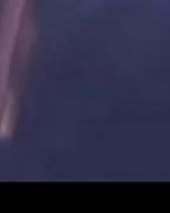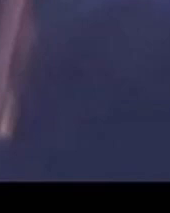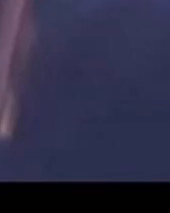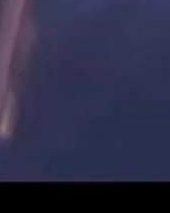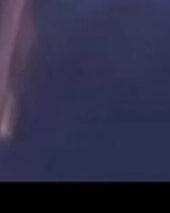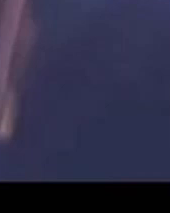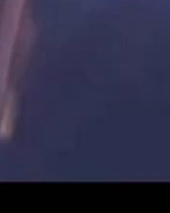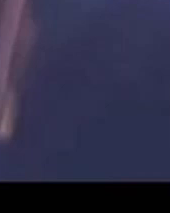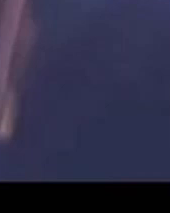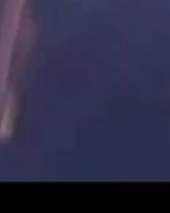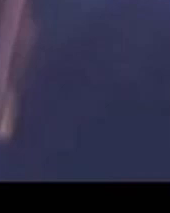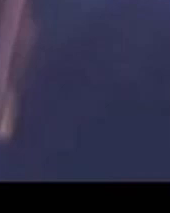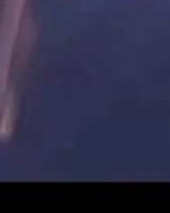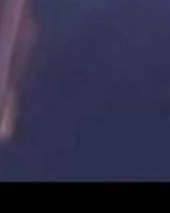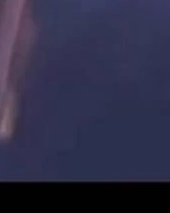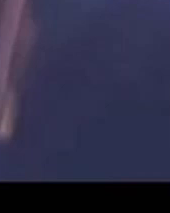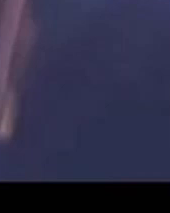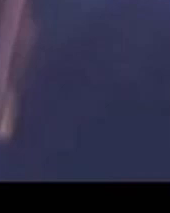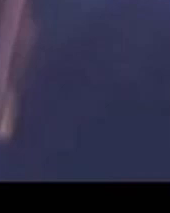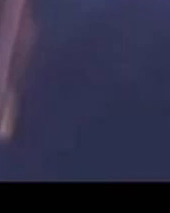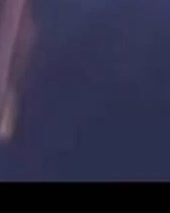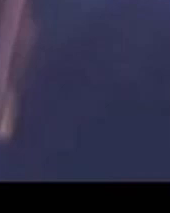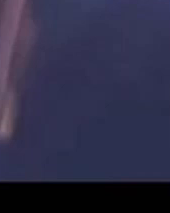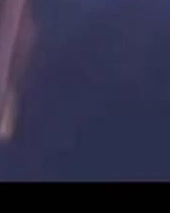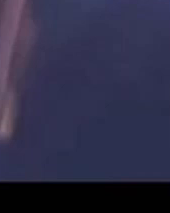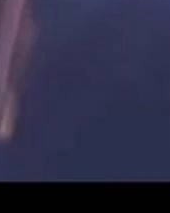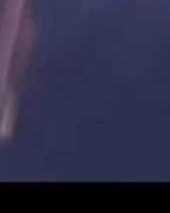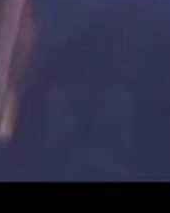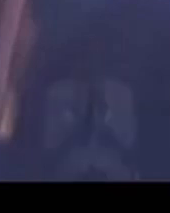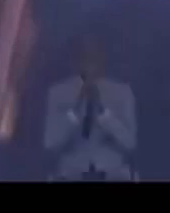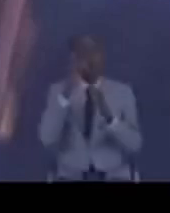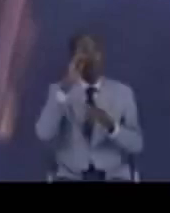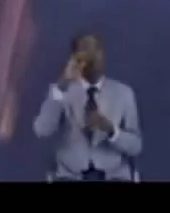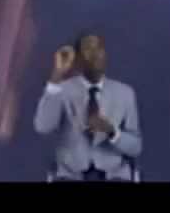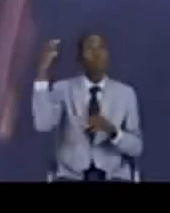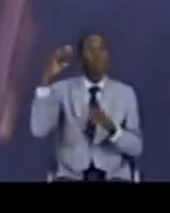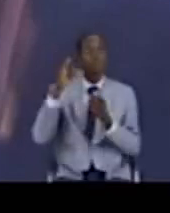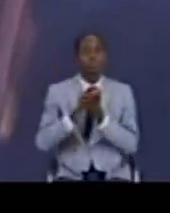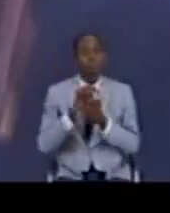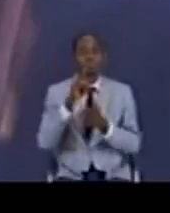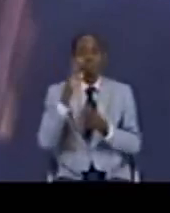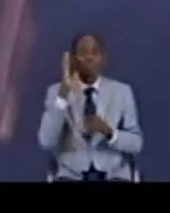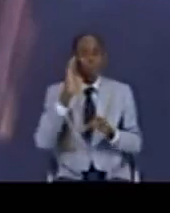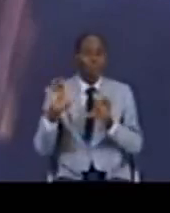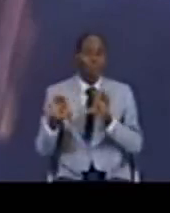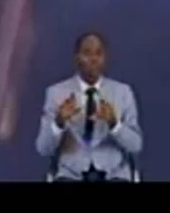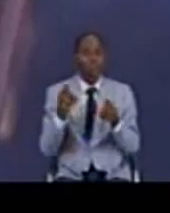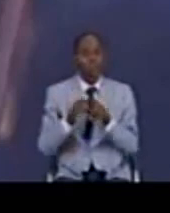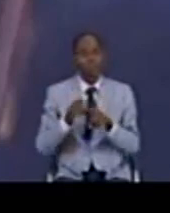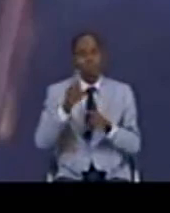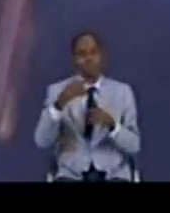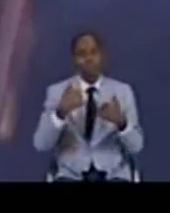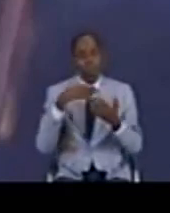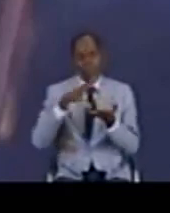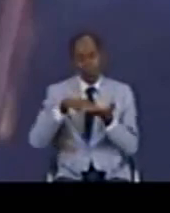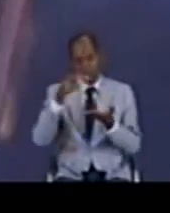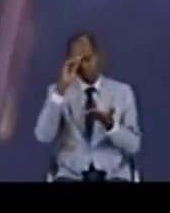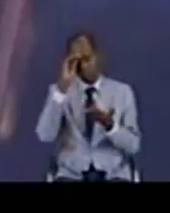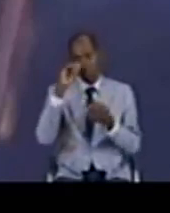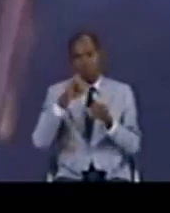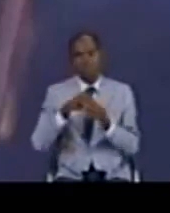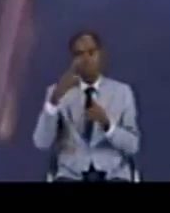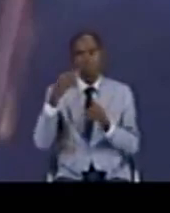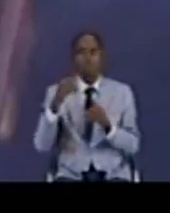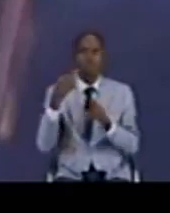a promise to claim. Pray for grace that you will do as you have learned in the